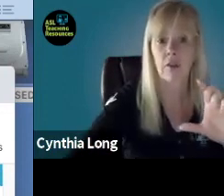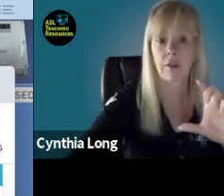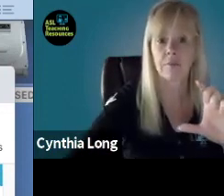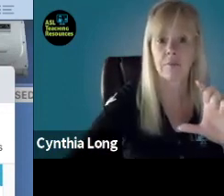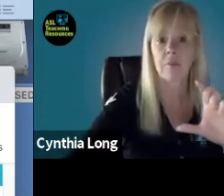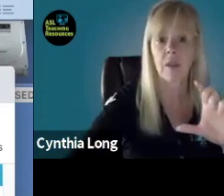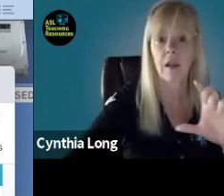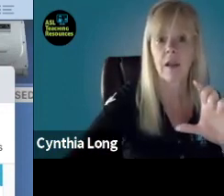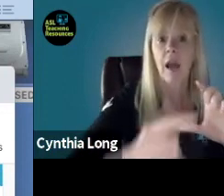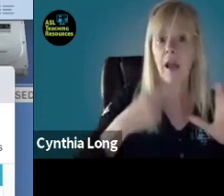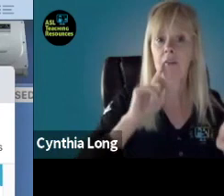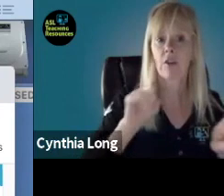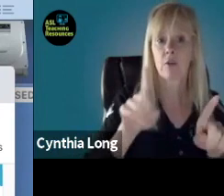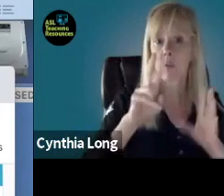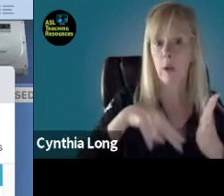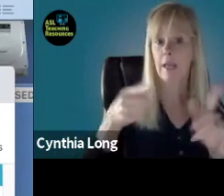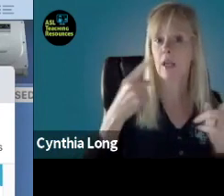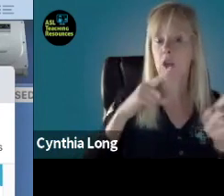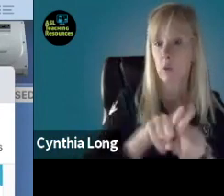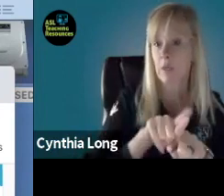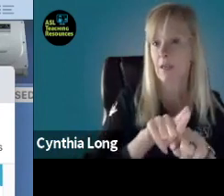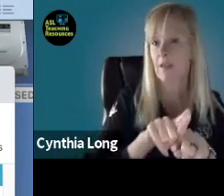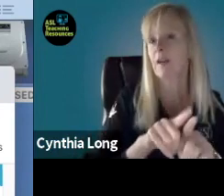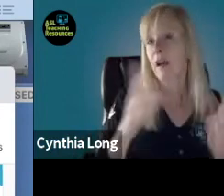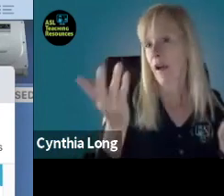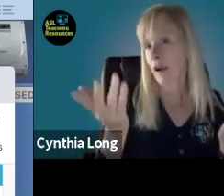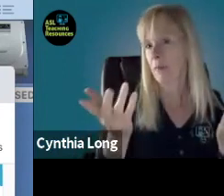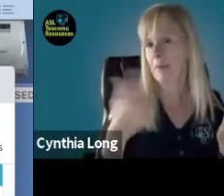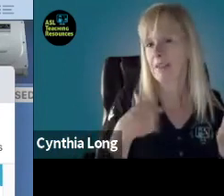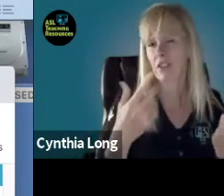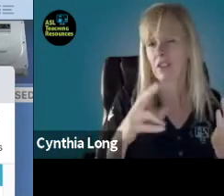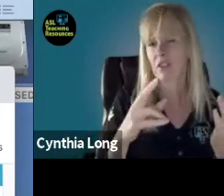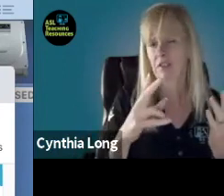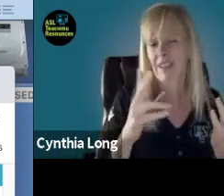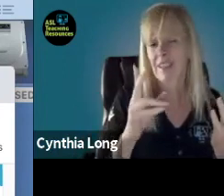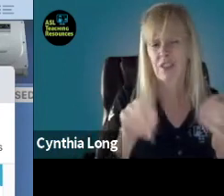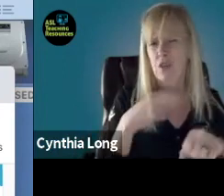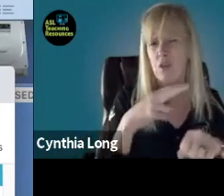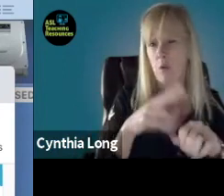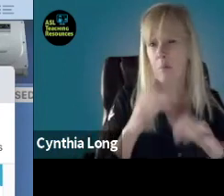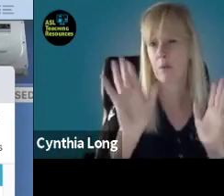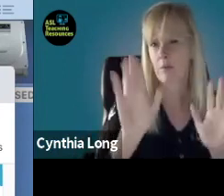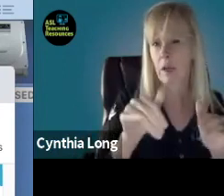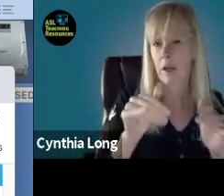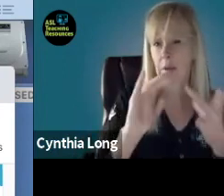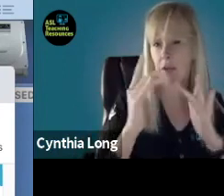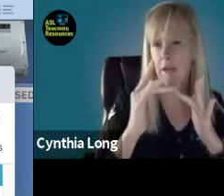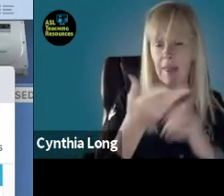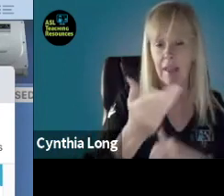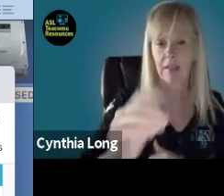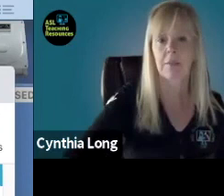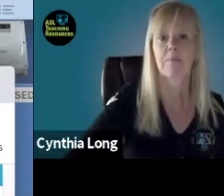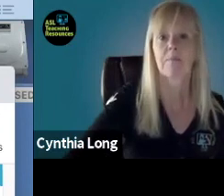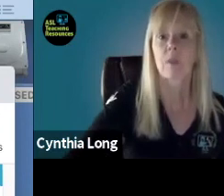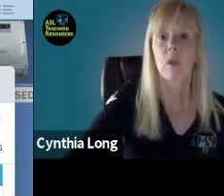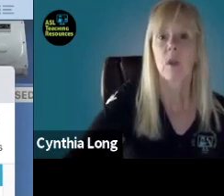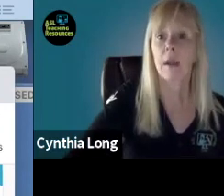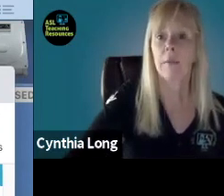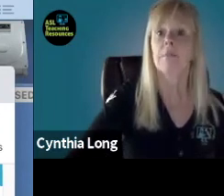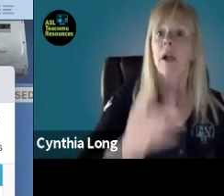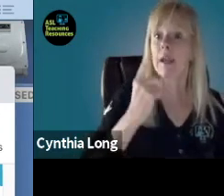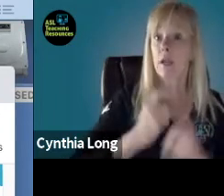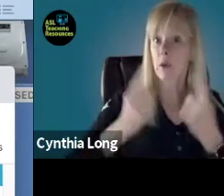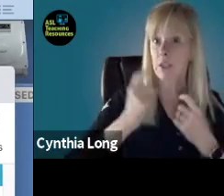over it. I have read and agreed. That's just normal internet things.